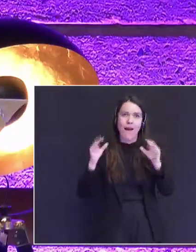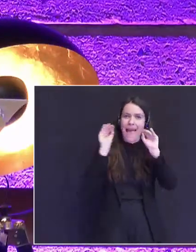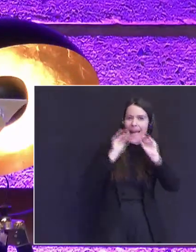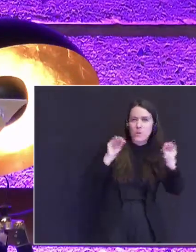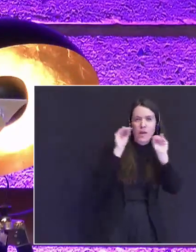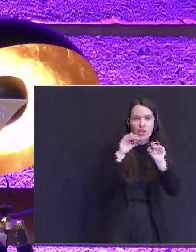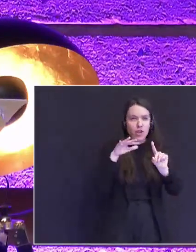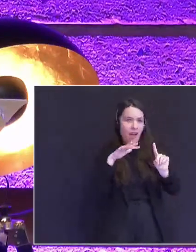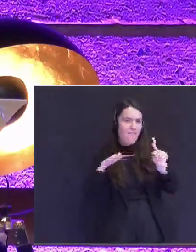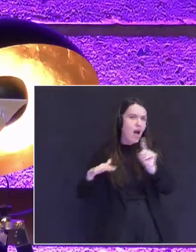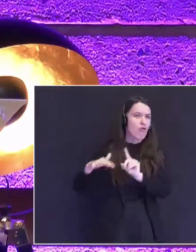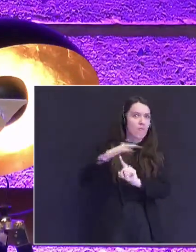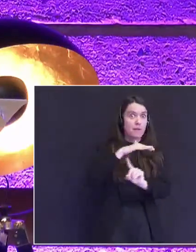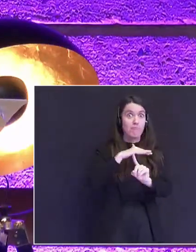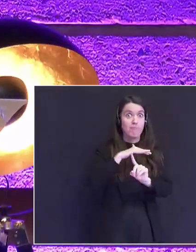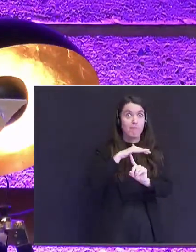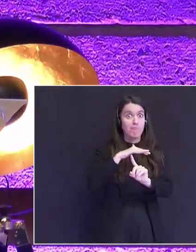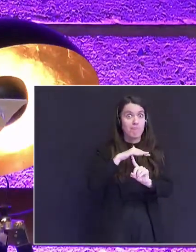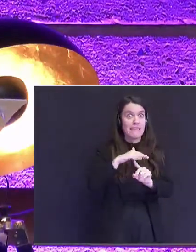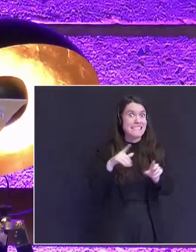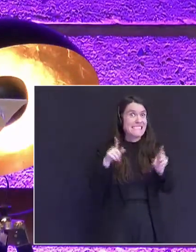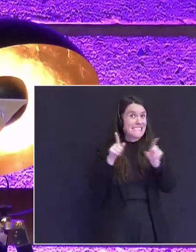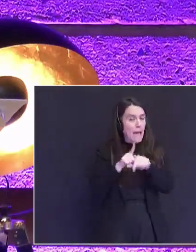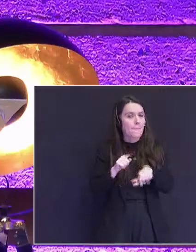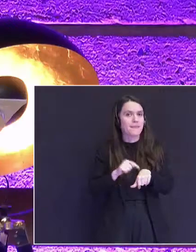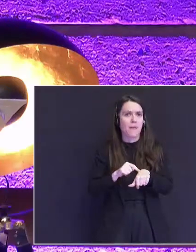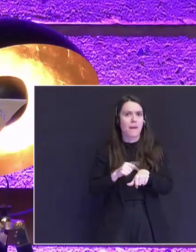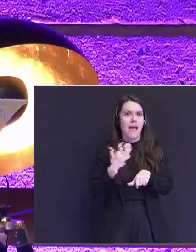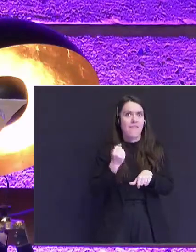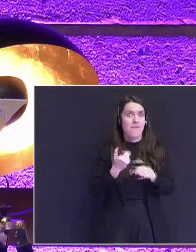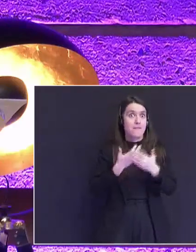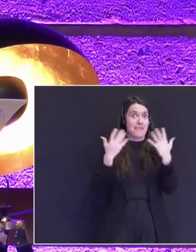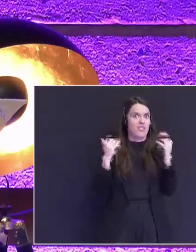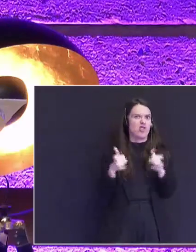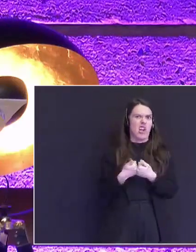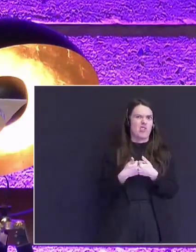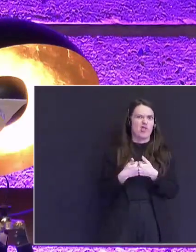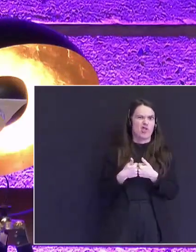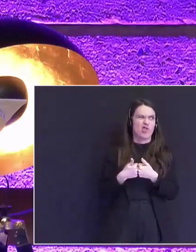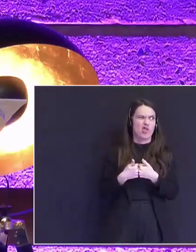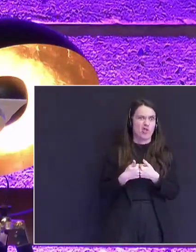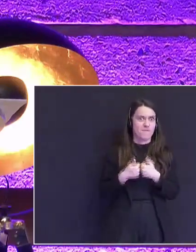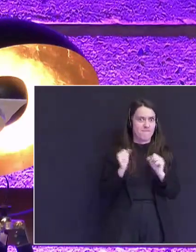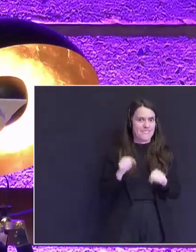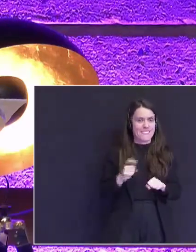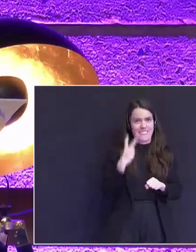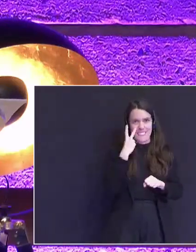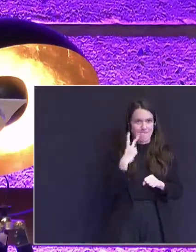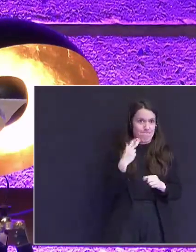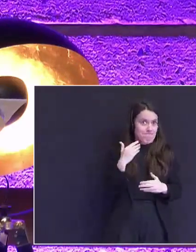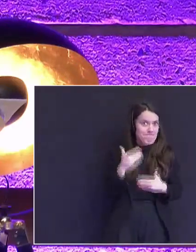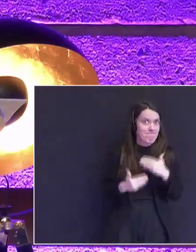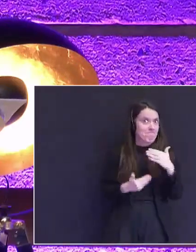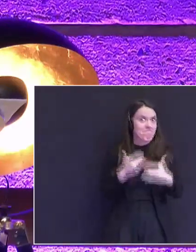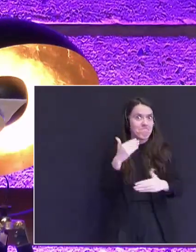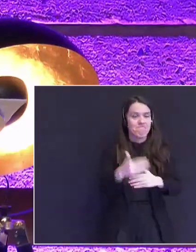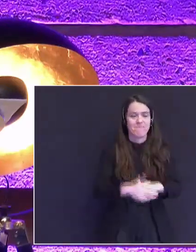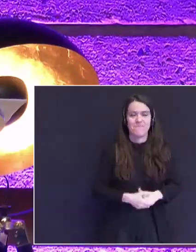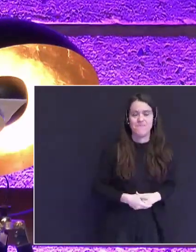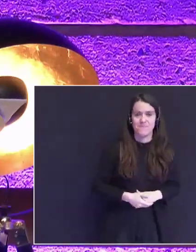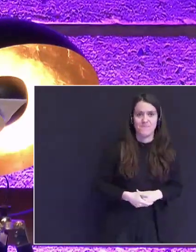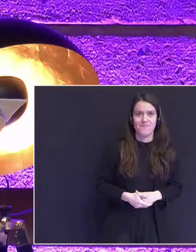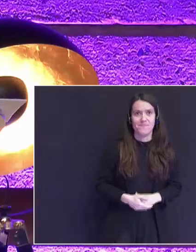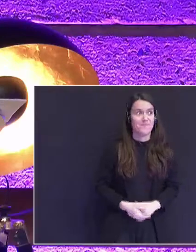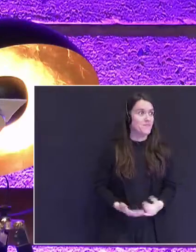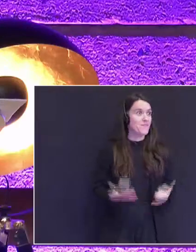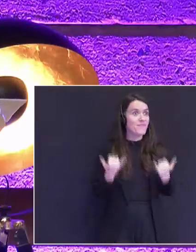At the same time, there are many challenges that we can face. And now I'm